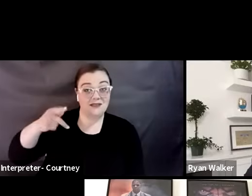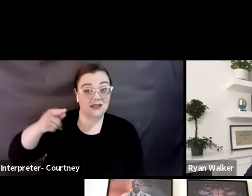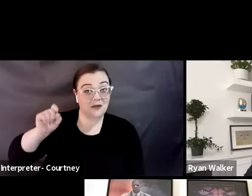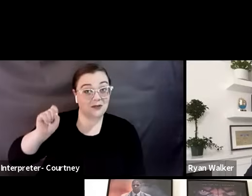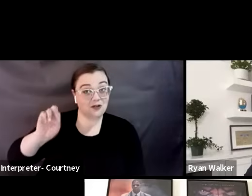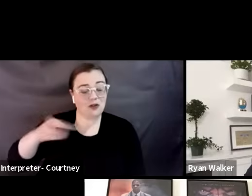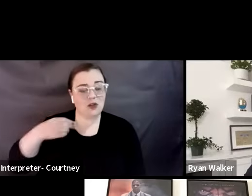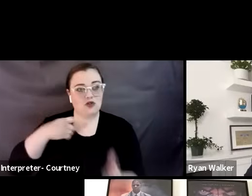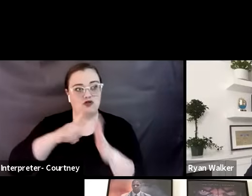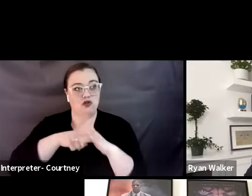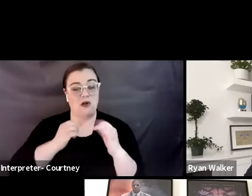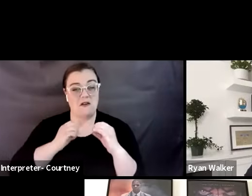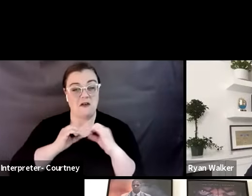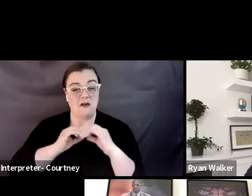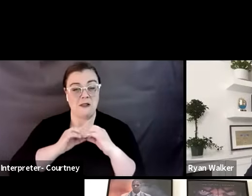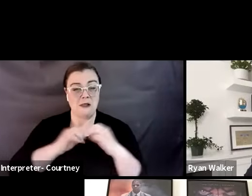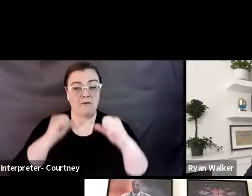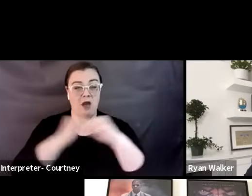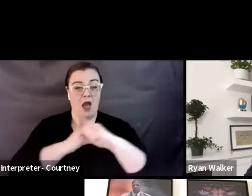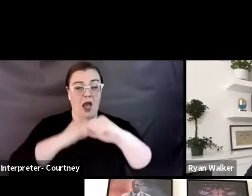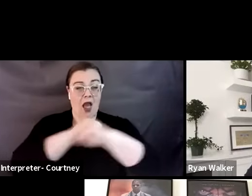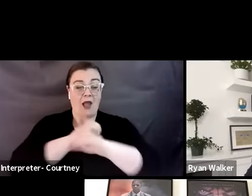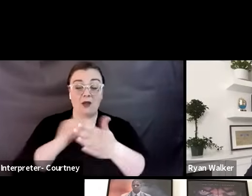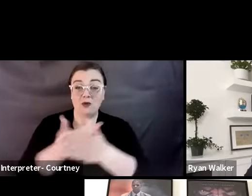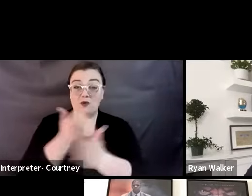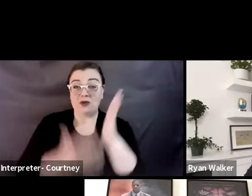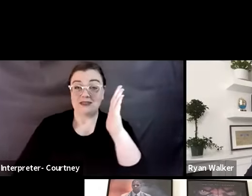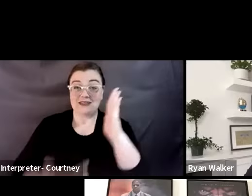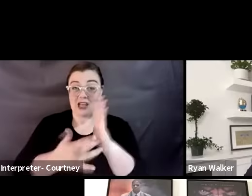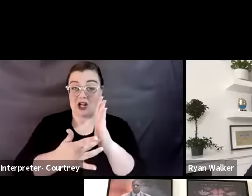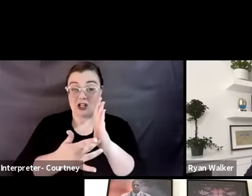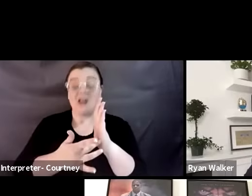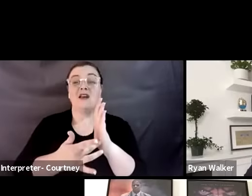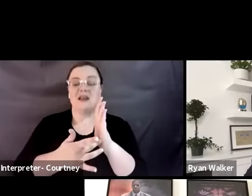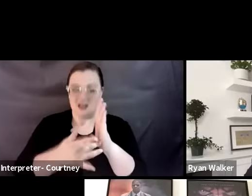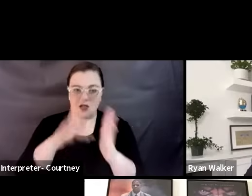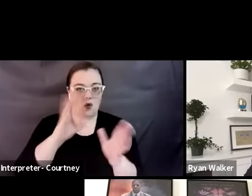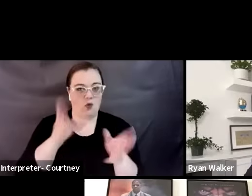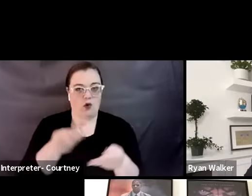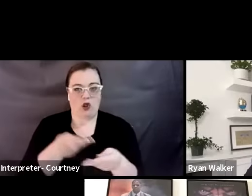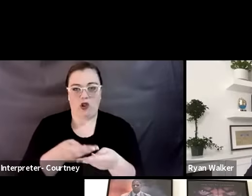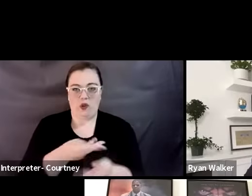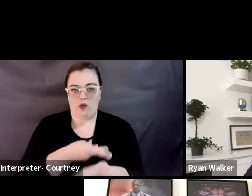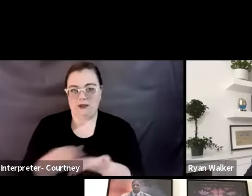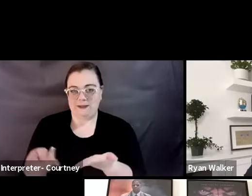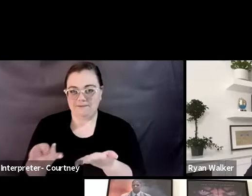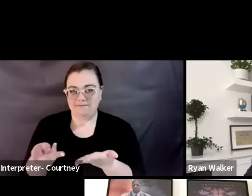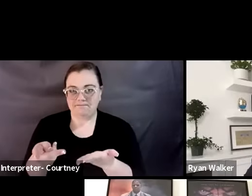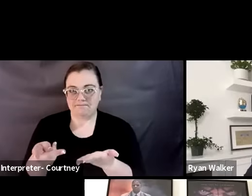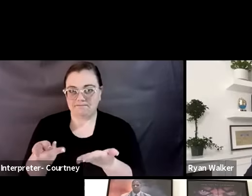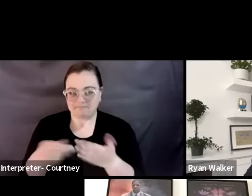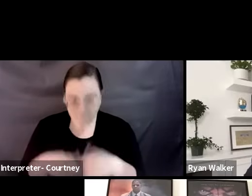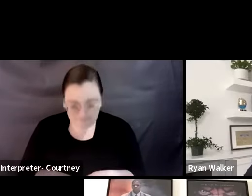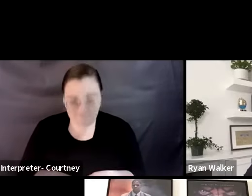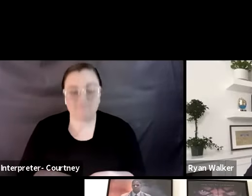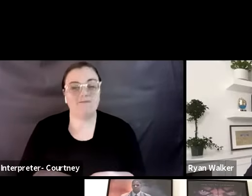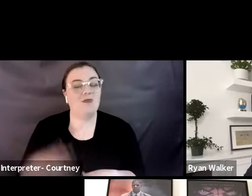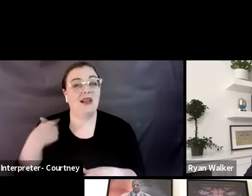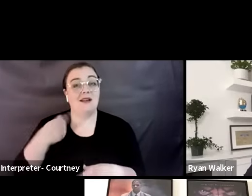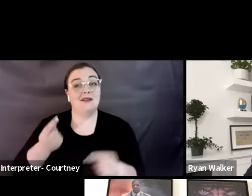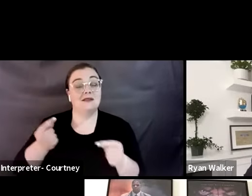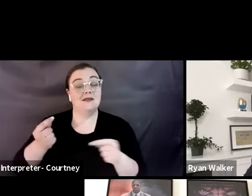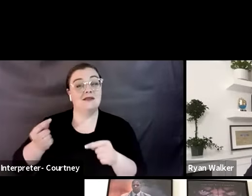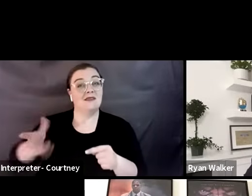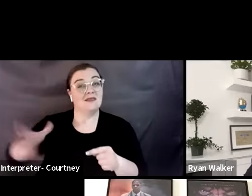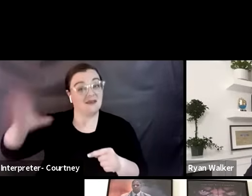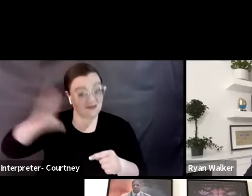you lose everywhere. I mean, Napster came and ate our lunch, and the record companies fought them, which was the stupidest thing